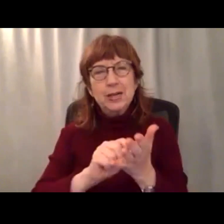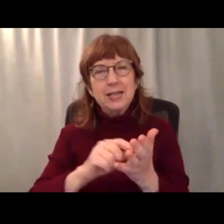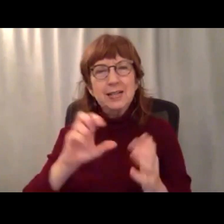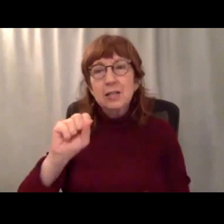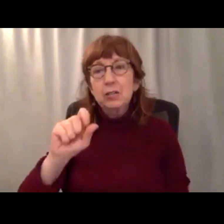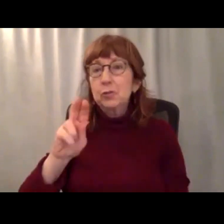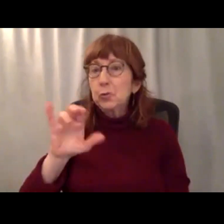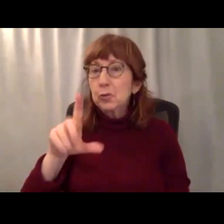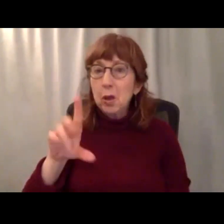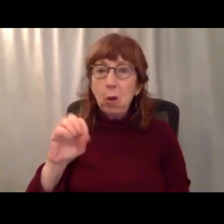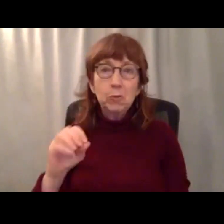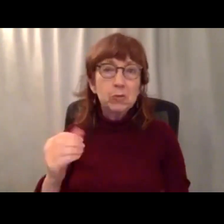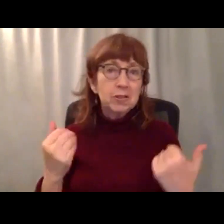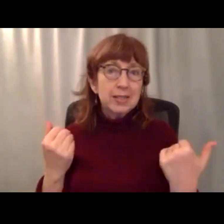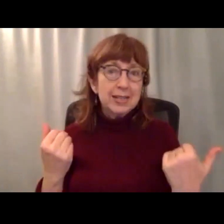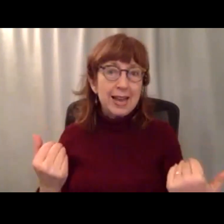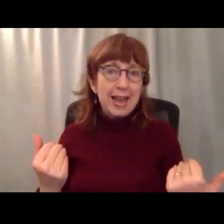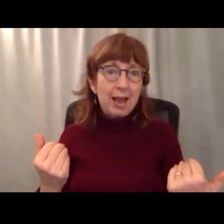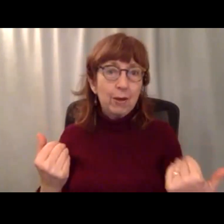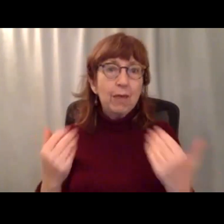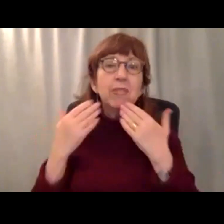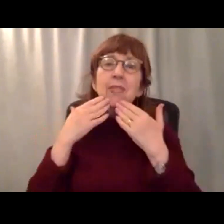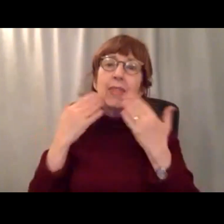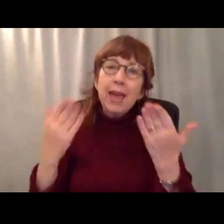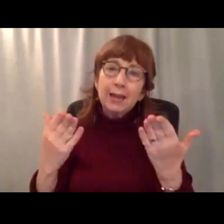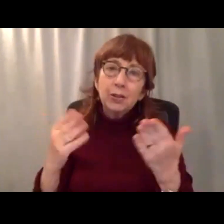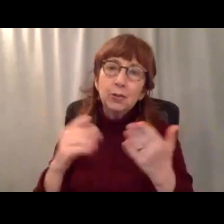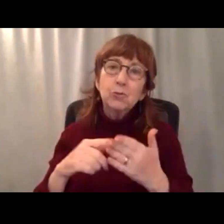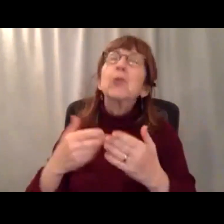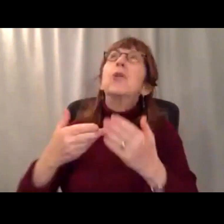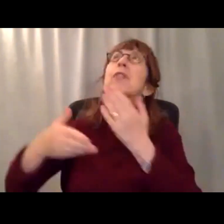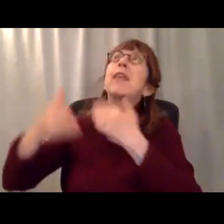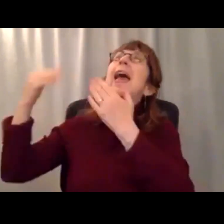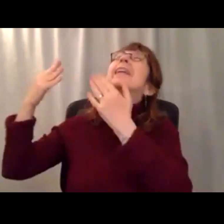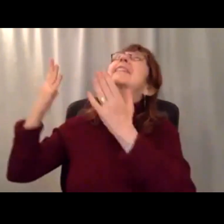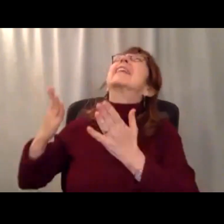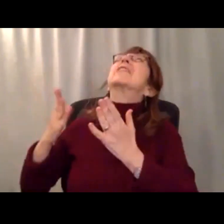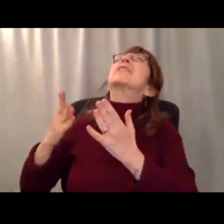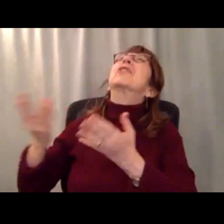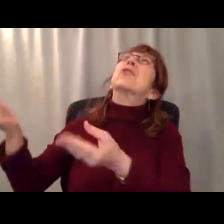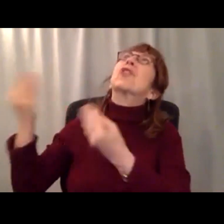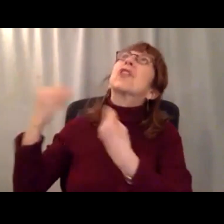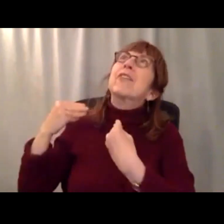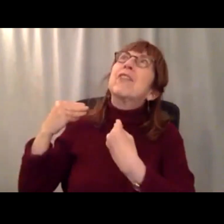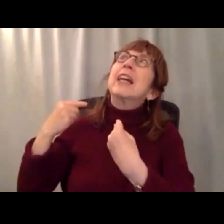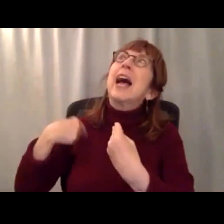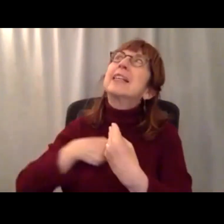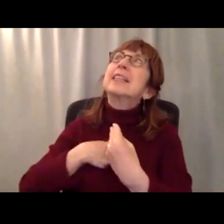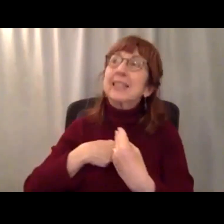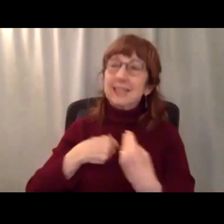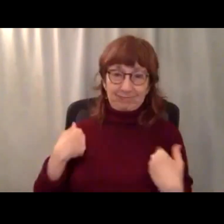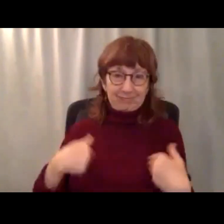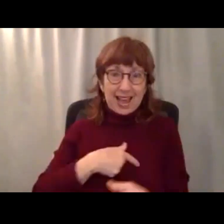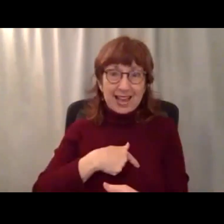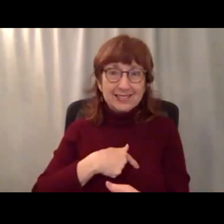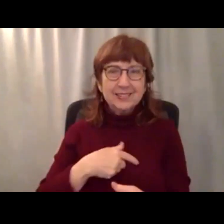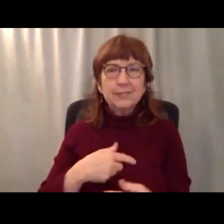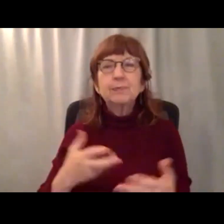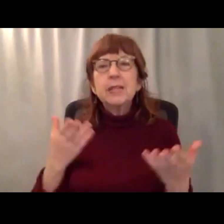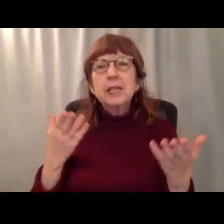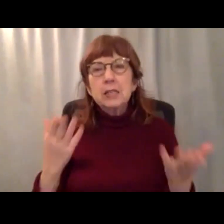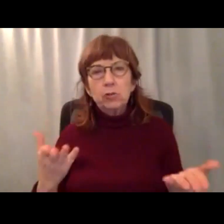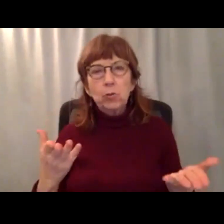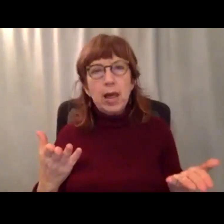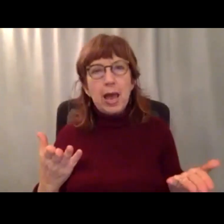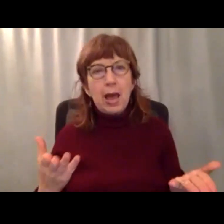now I'd like to, and thank you to the ancestors for giving us. So